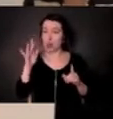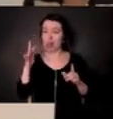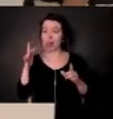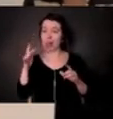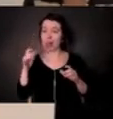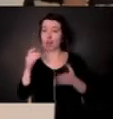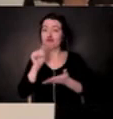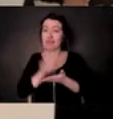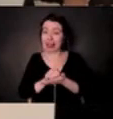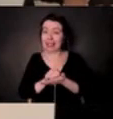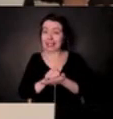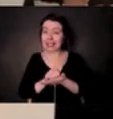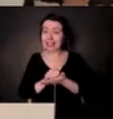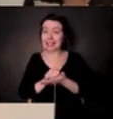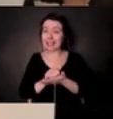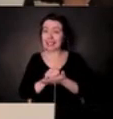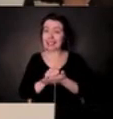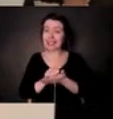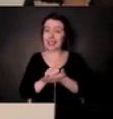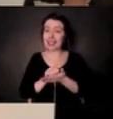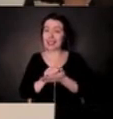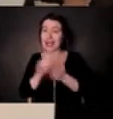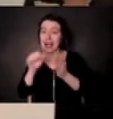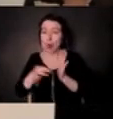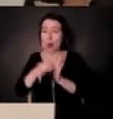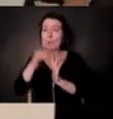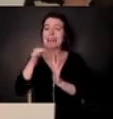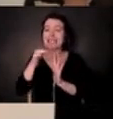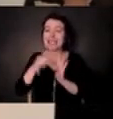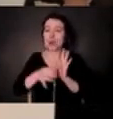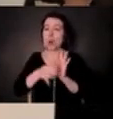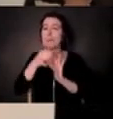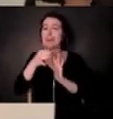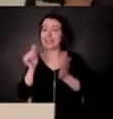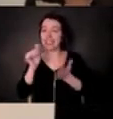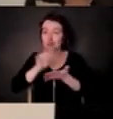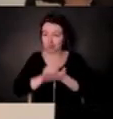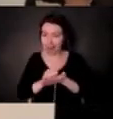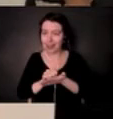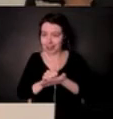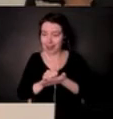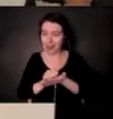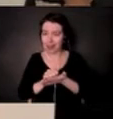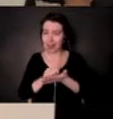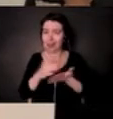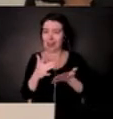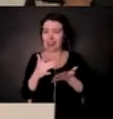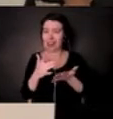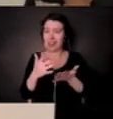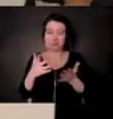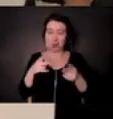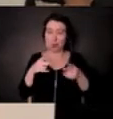it to that ritual is just, it's an exciting place to be, and to participate in, and